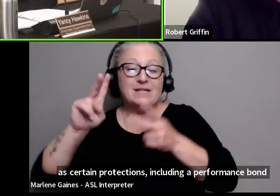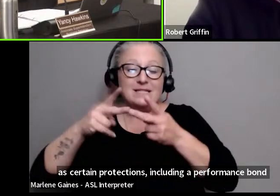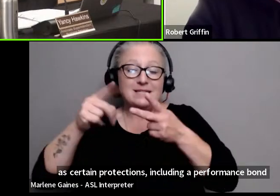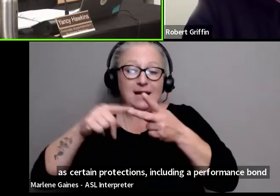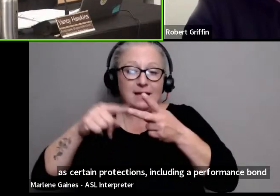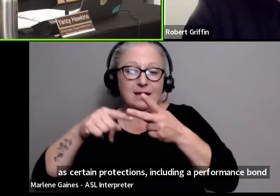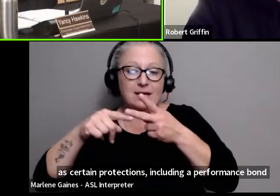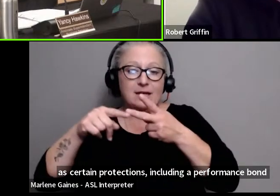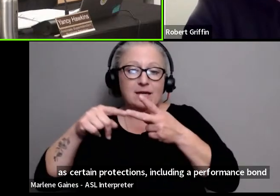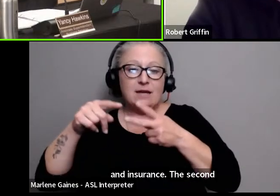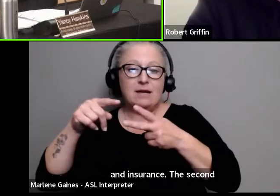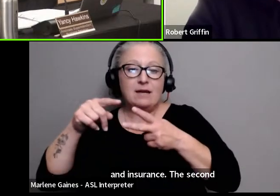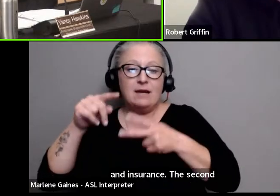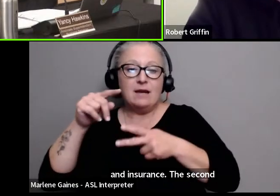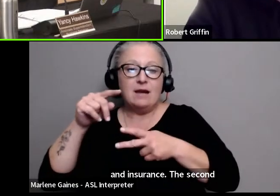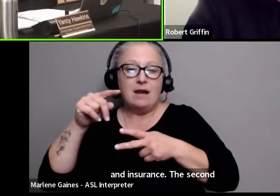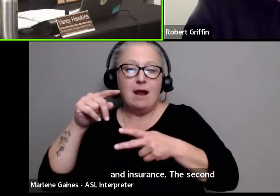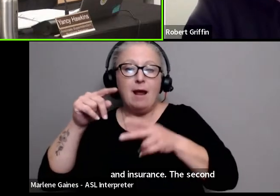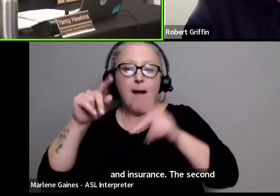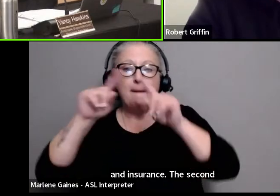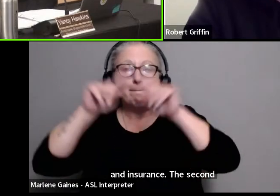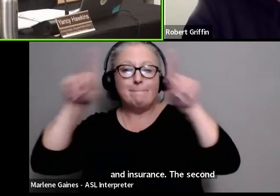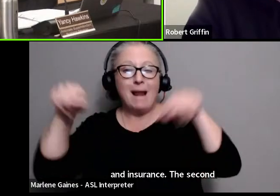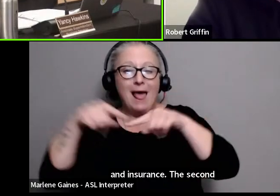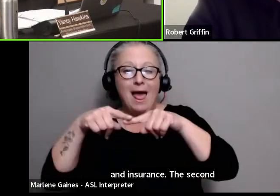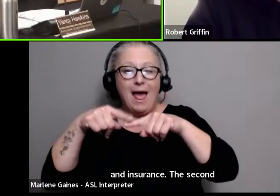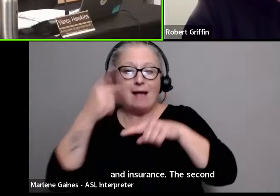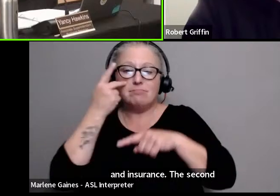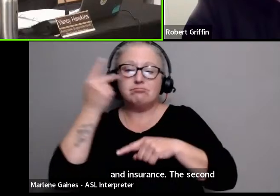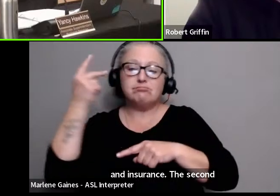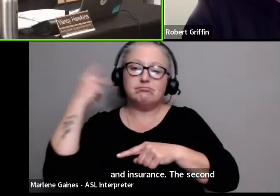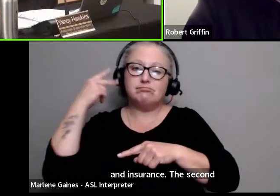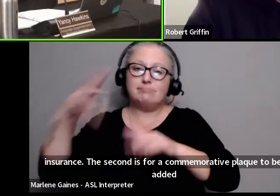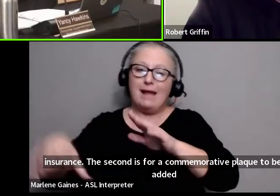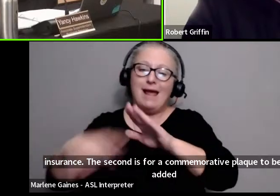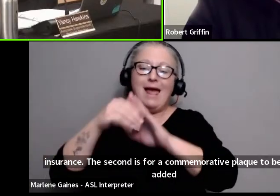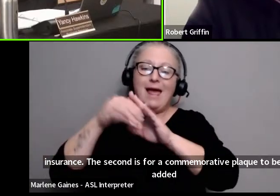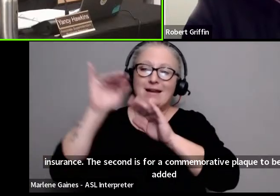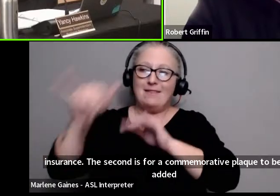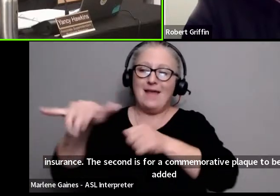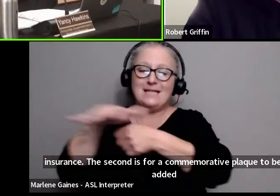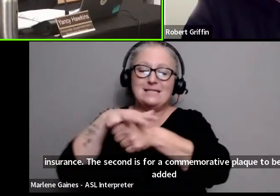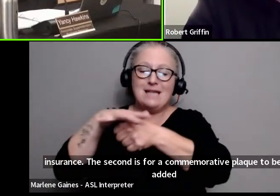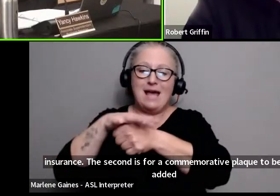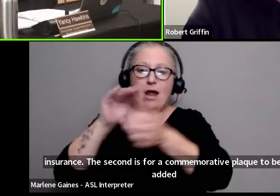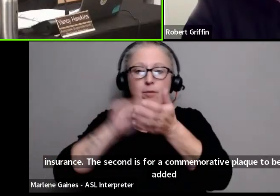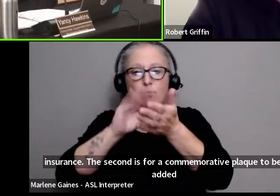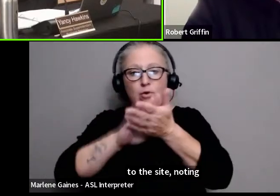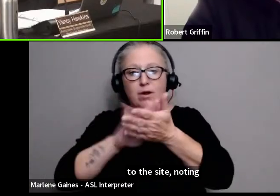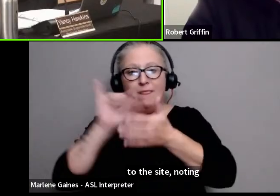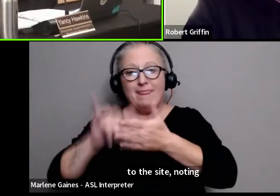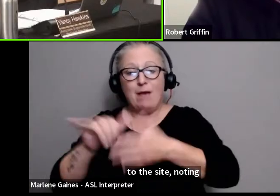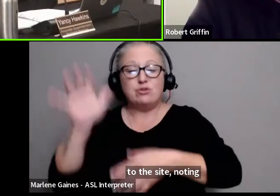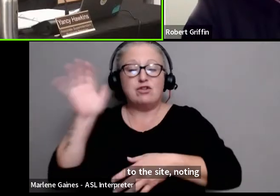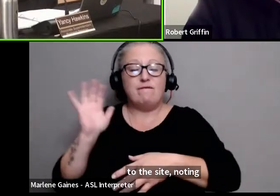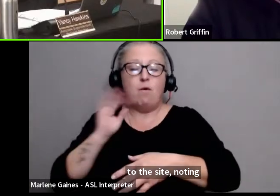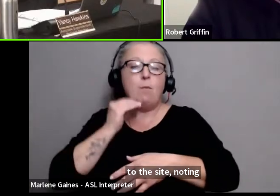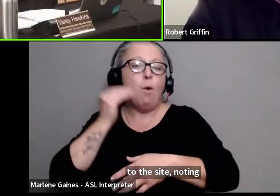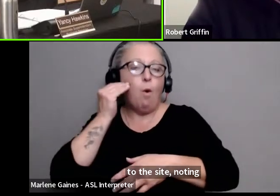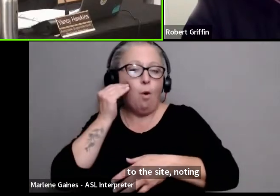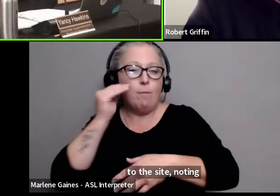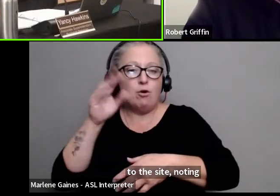is for a commemorative plaque to be added to the site, noting that it is the former home